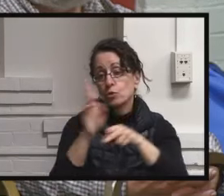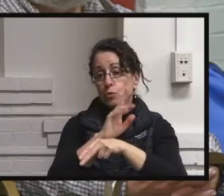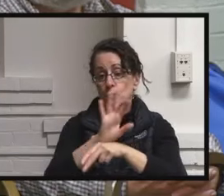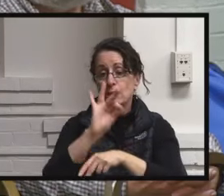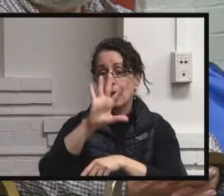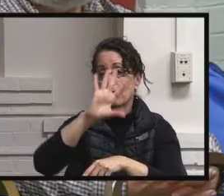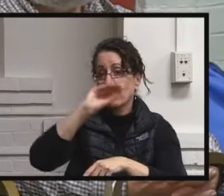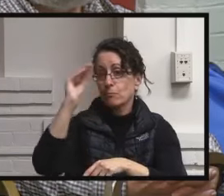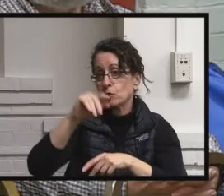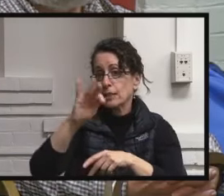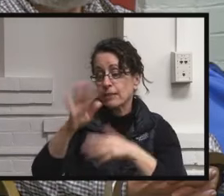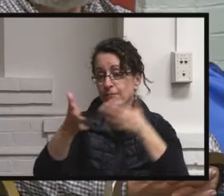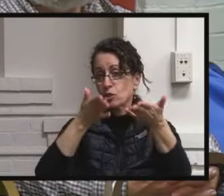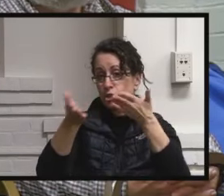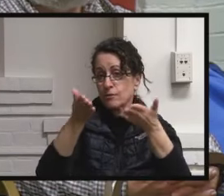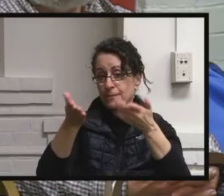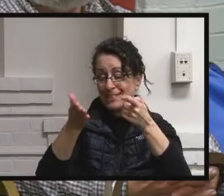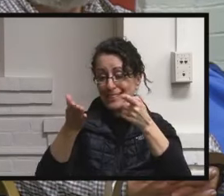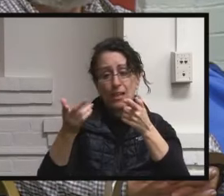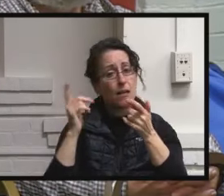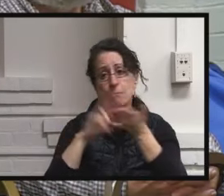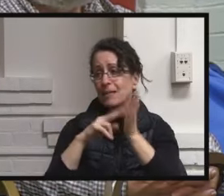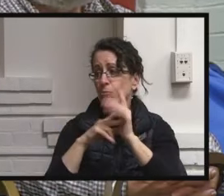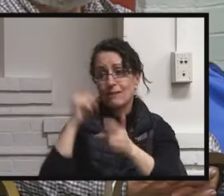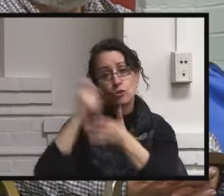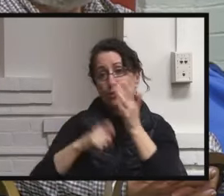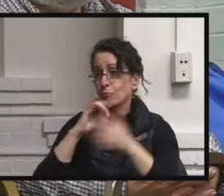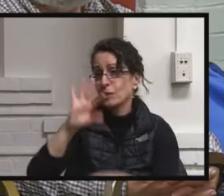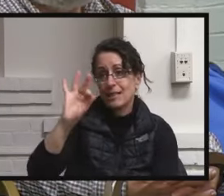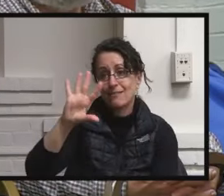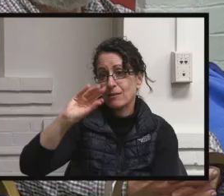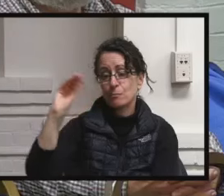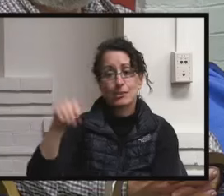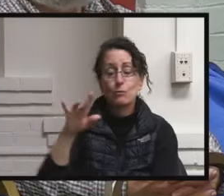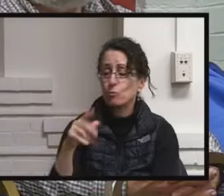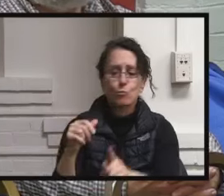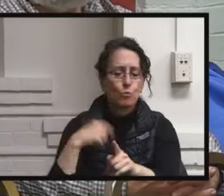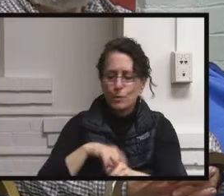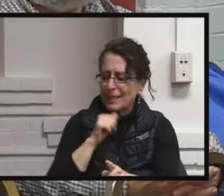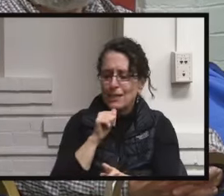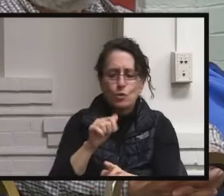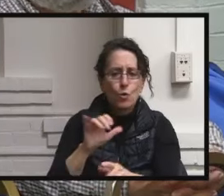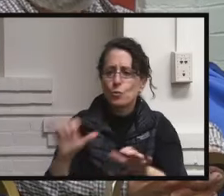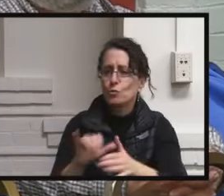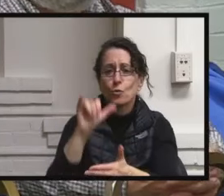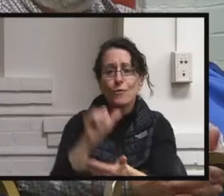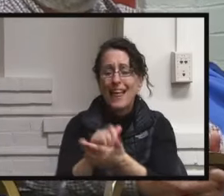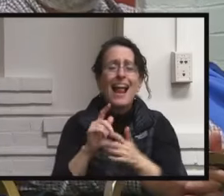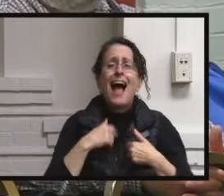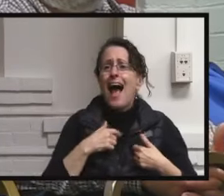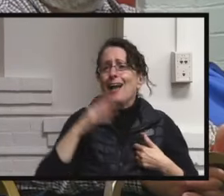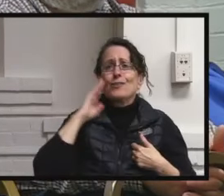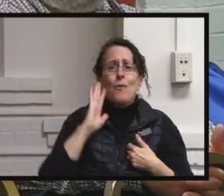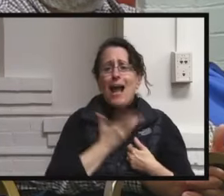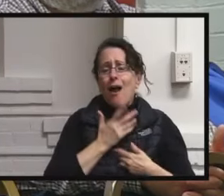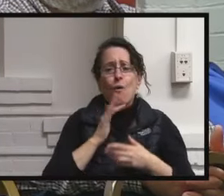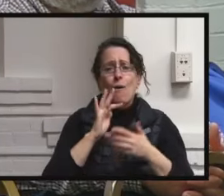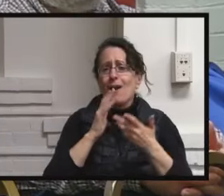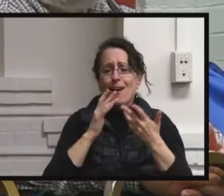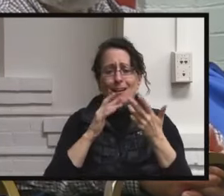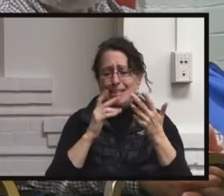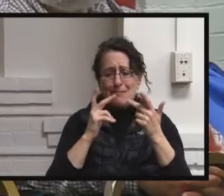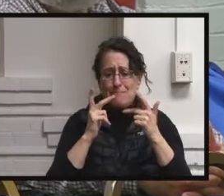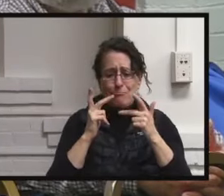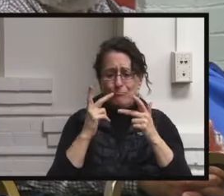95% of that cost. We don't do that, Mr. Gartenstein. I'm sorry. I'd like to see a new formula. I think we should do a formula based